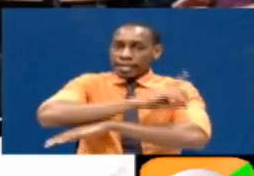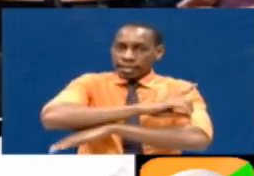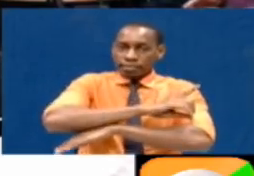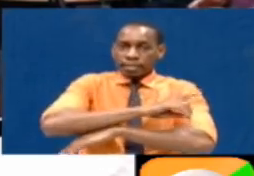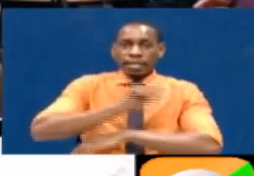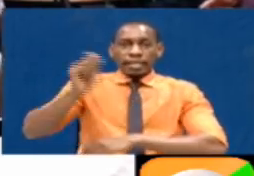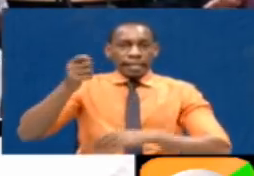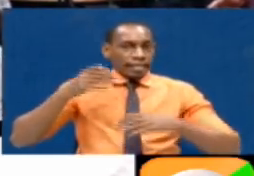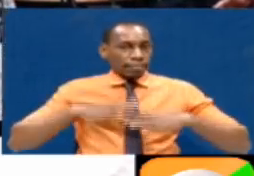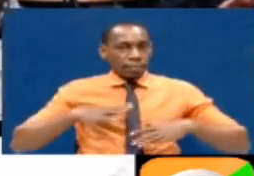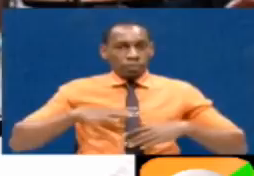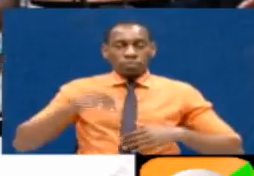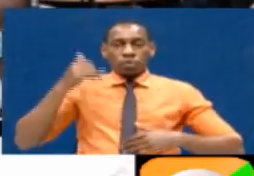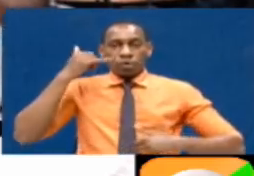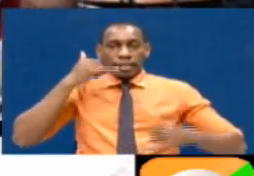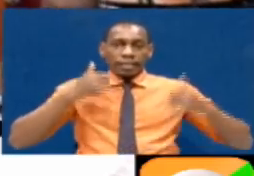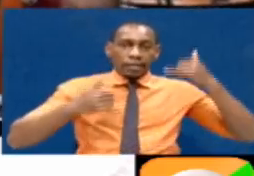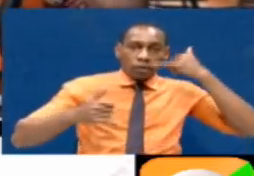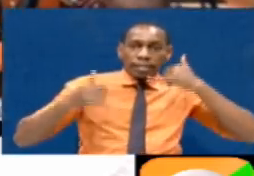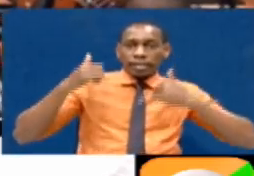from Kenyans, calling